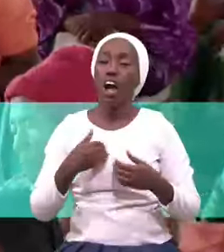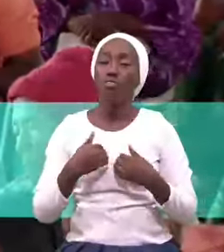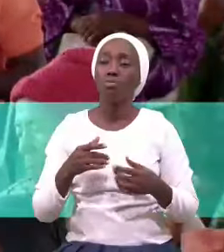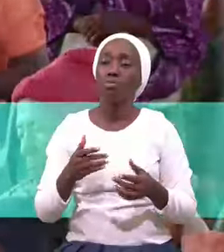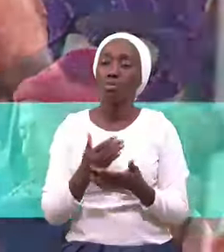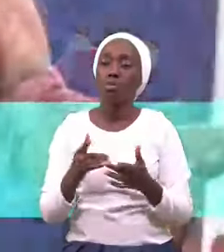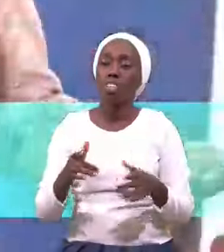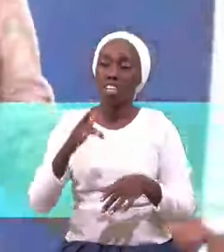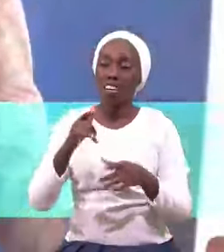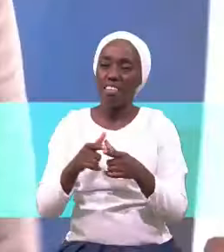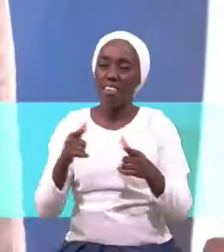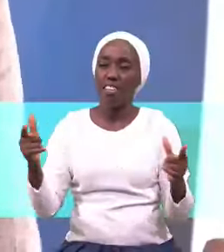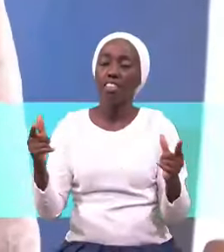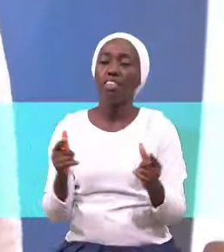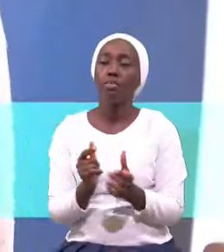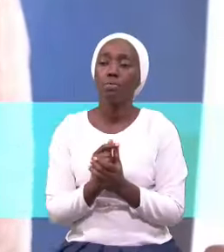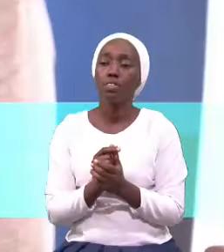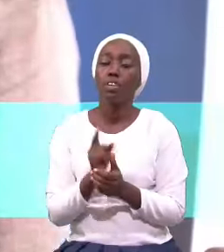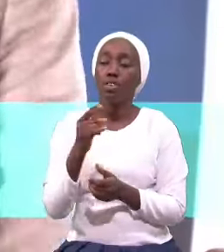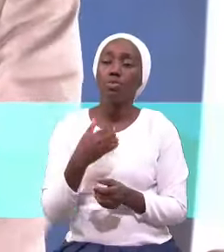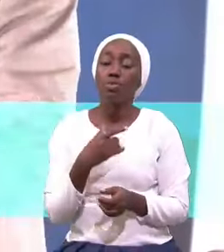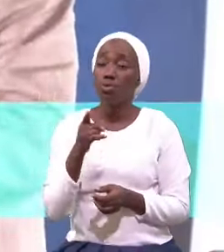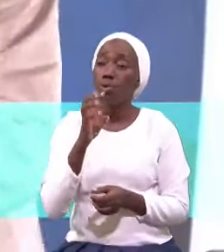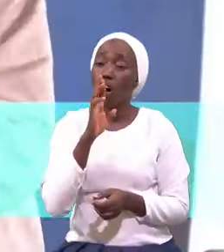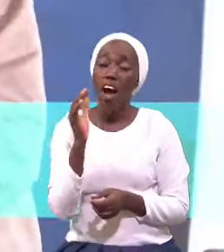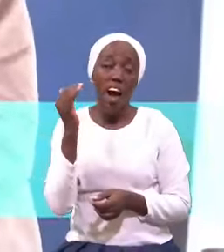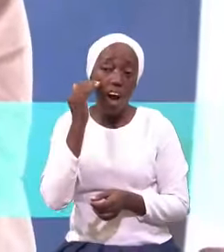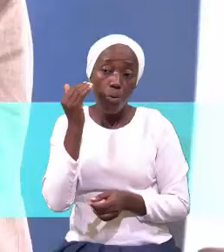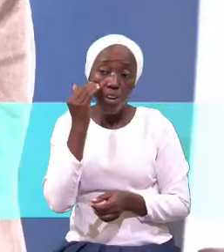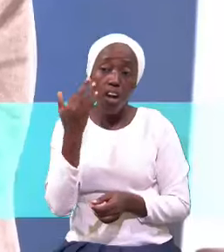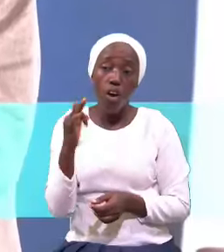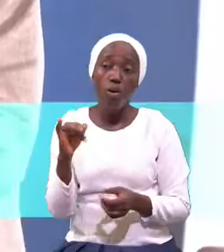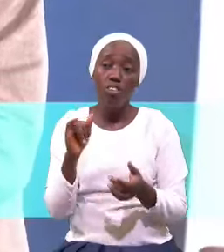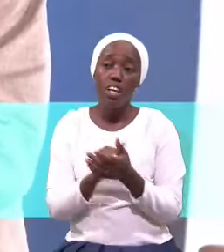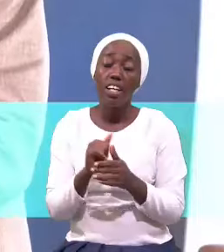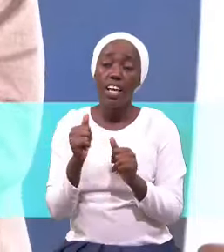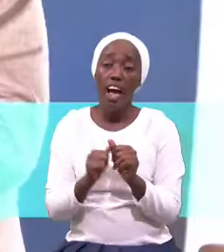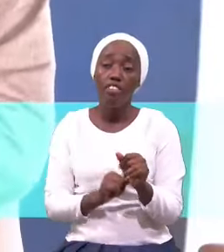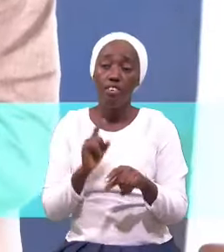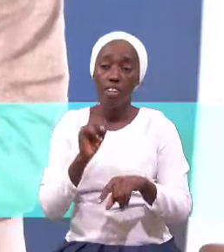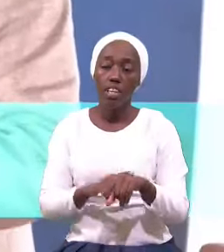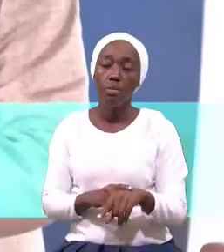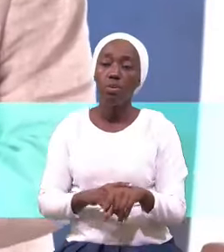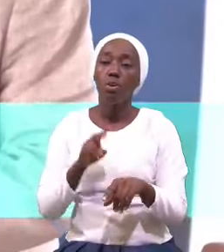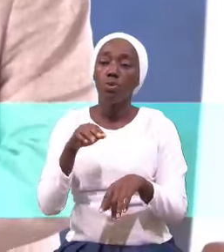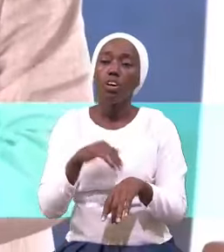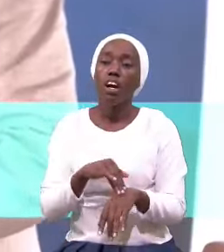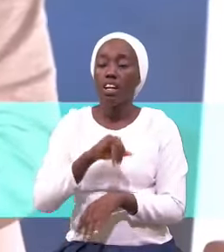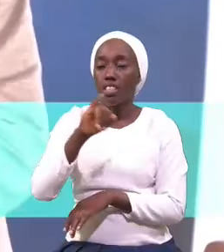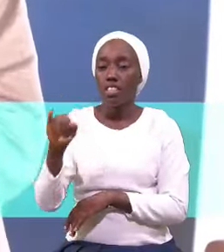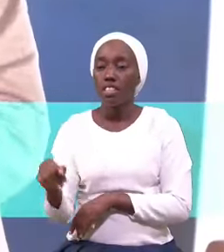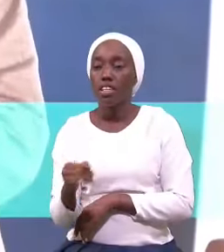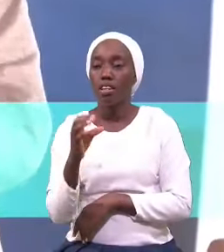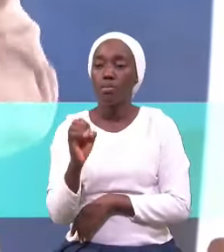And you are conscious of that every time. Look at Jeremiah chapter 5, verse 24.